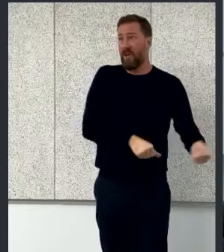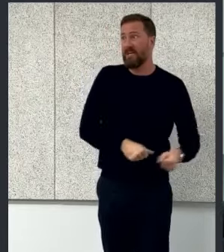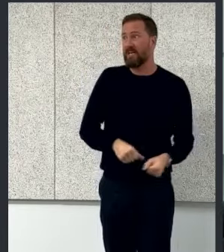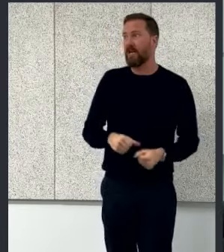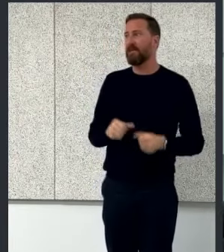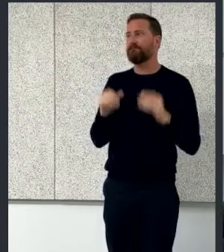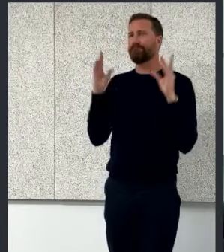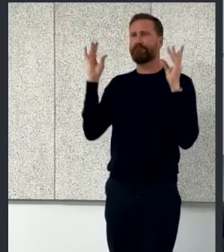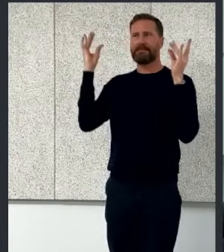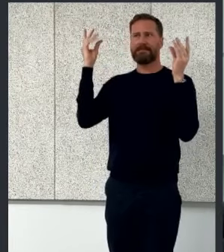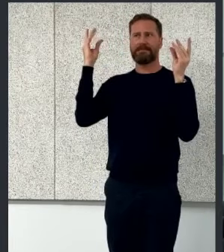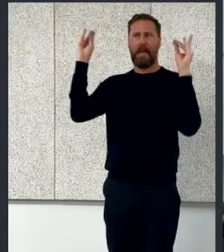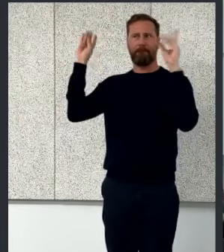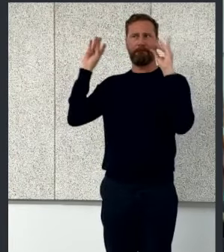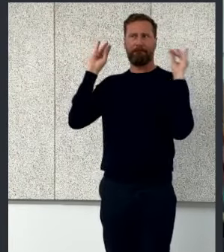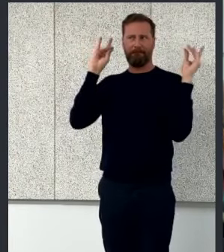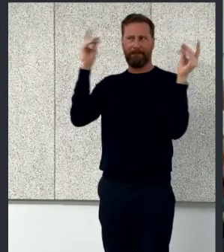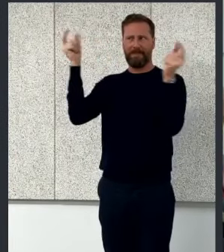great...